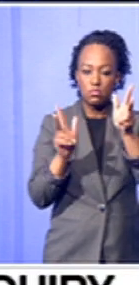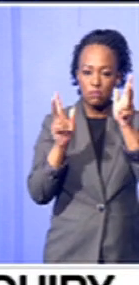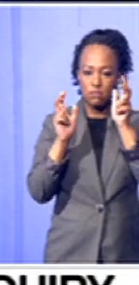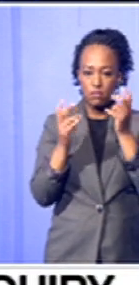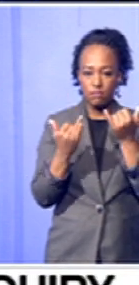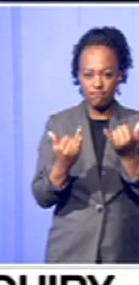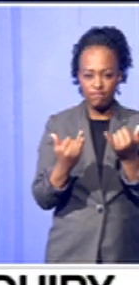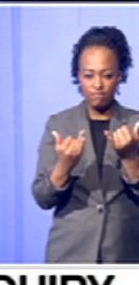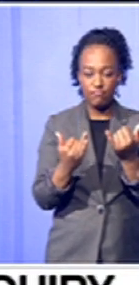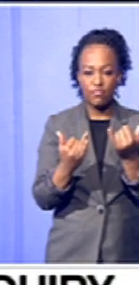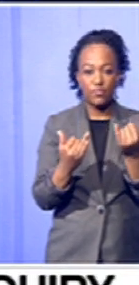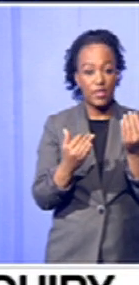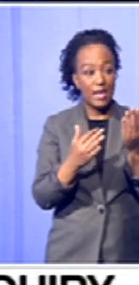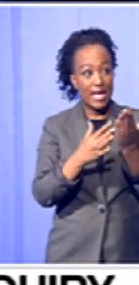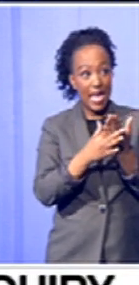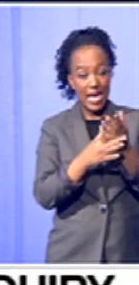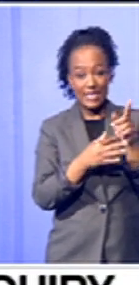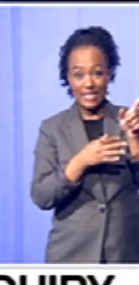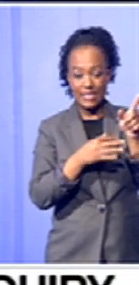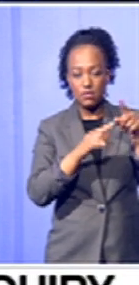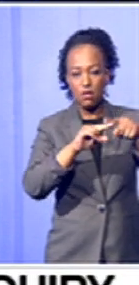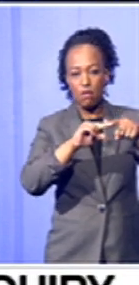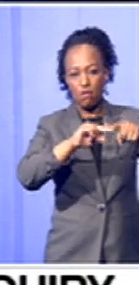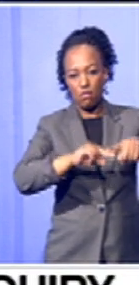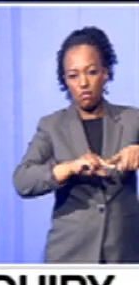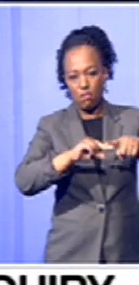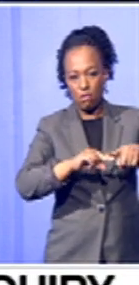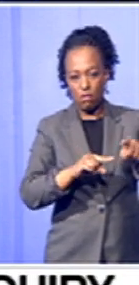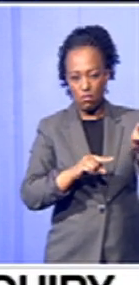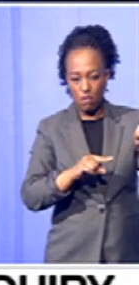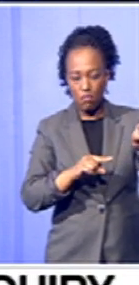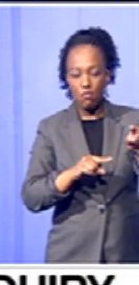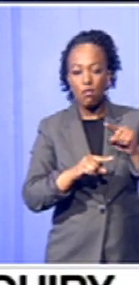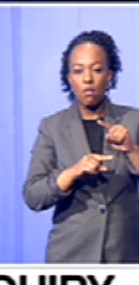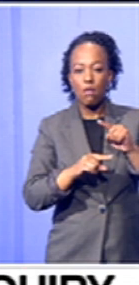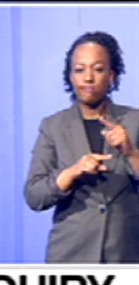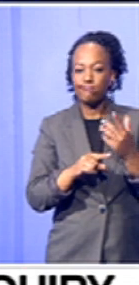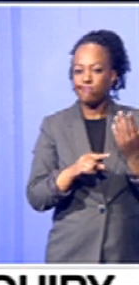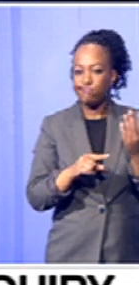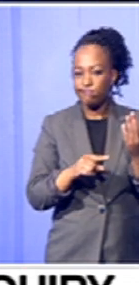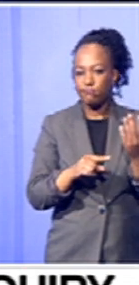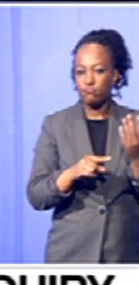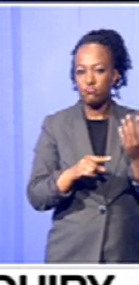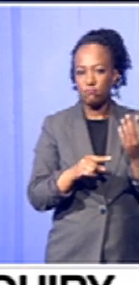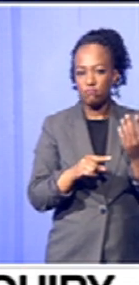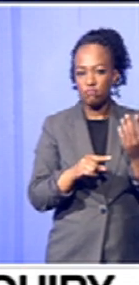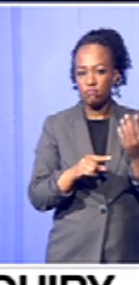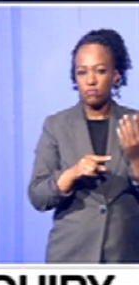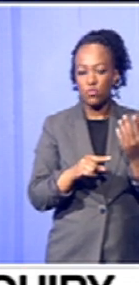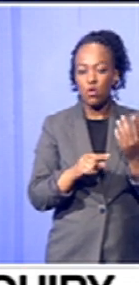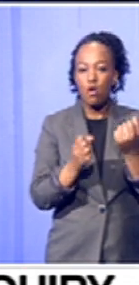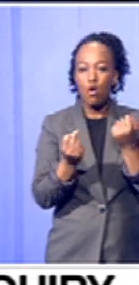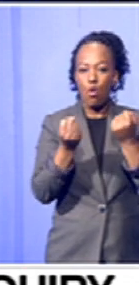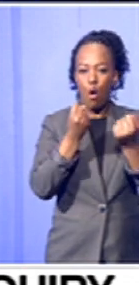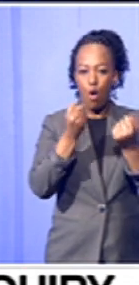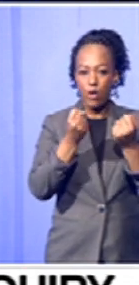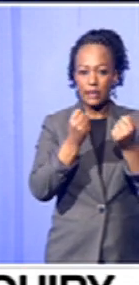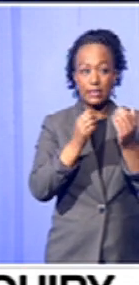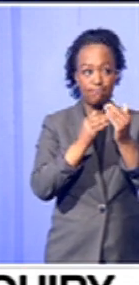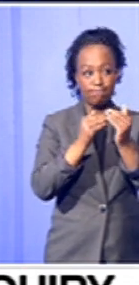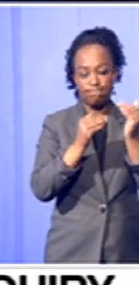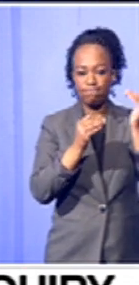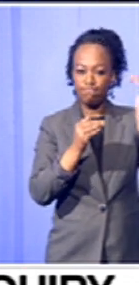that case really relied largely on the effect of an earlier court of the Constitutional